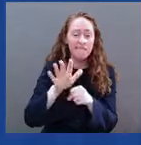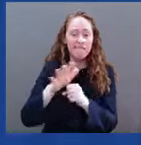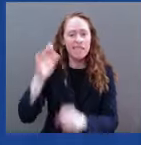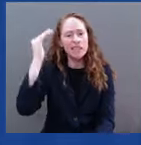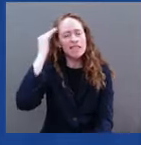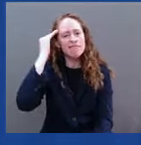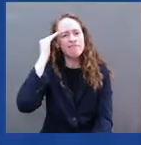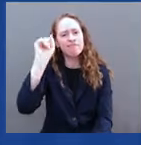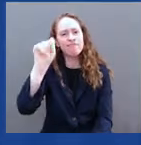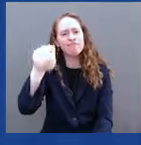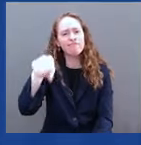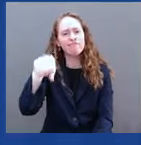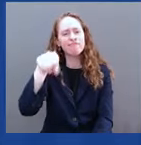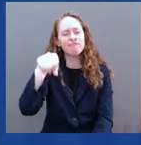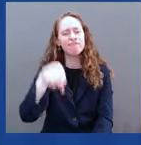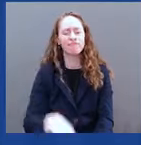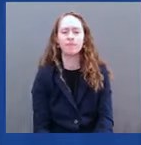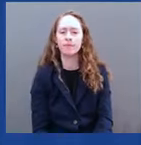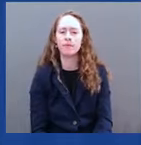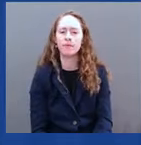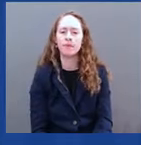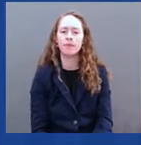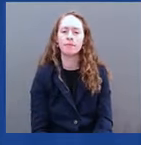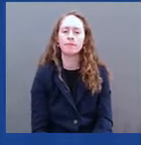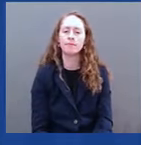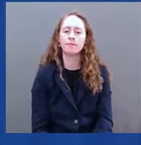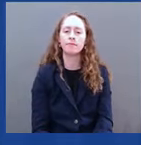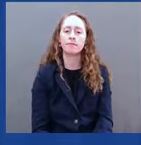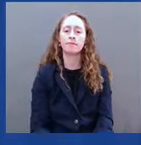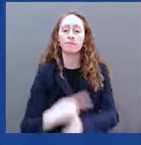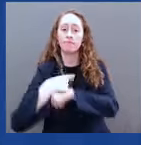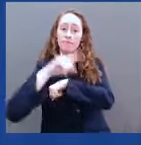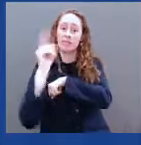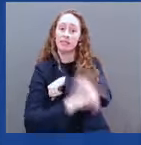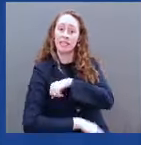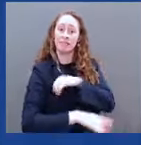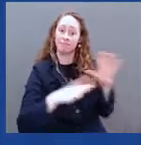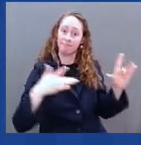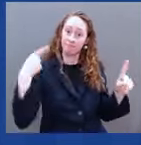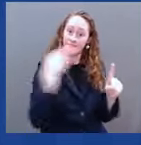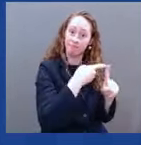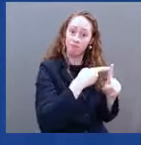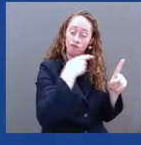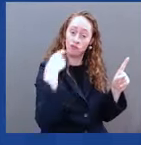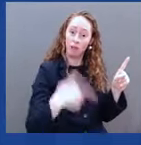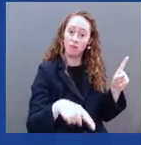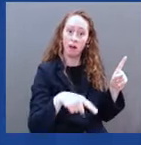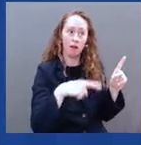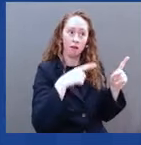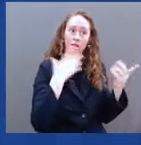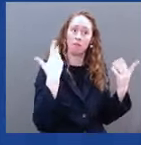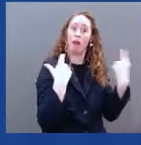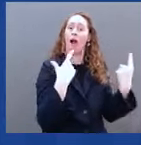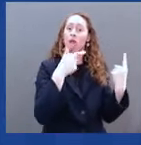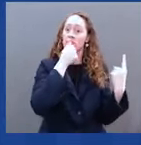Russia. It's imposed upon an awful lot of countries as well, including European countries and our country as